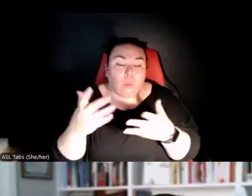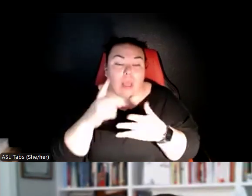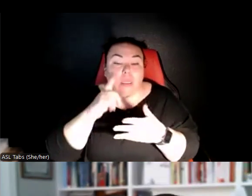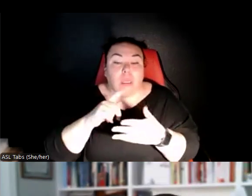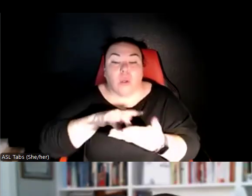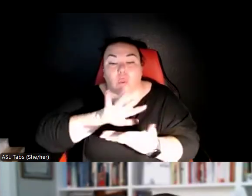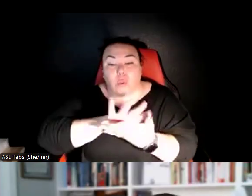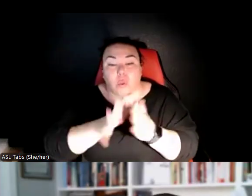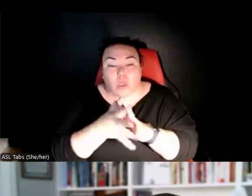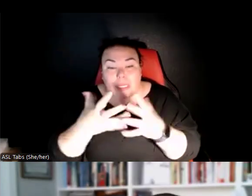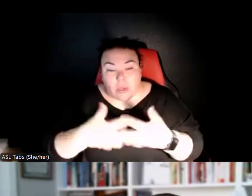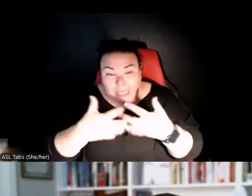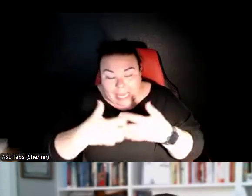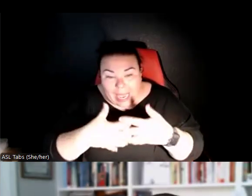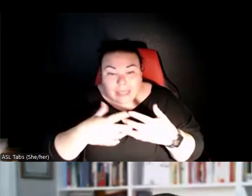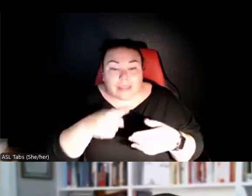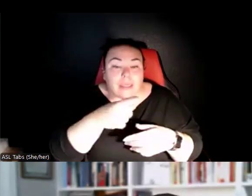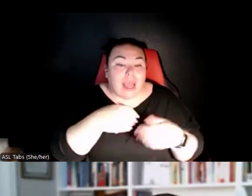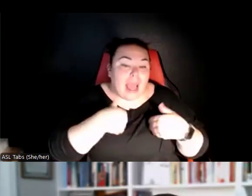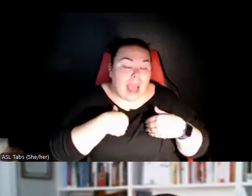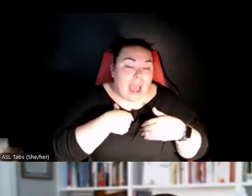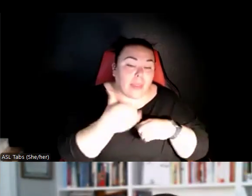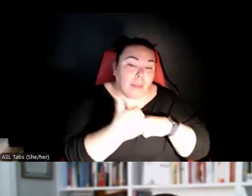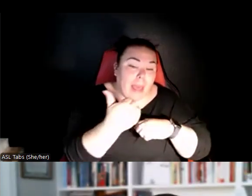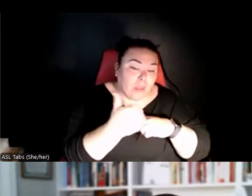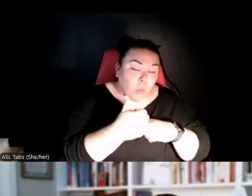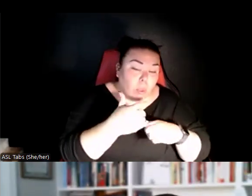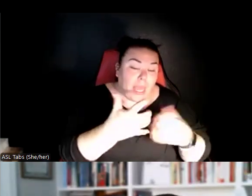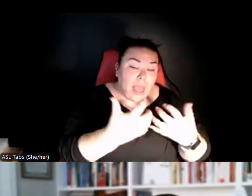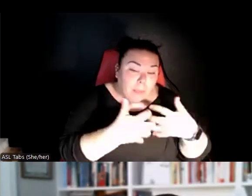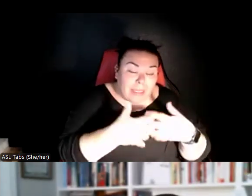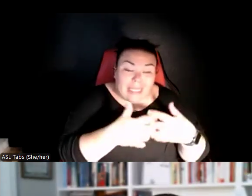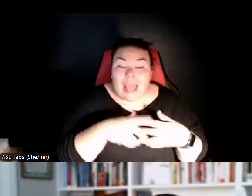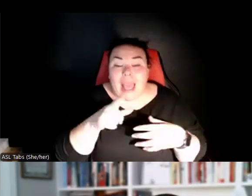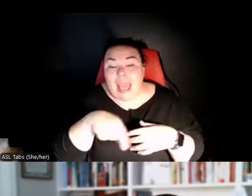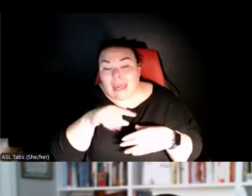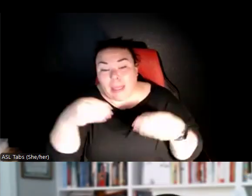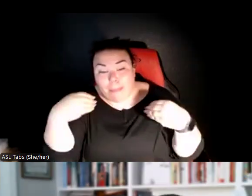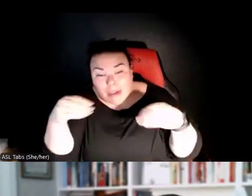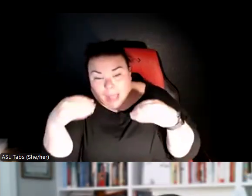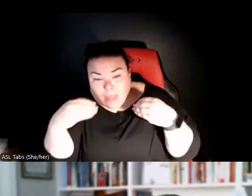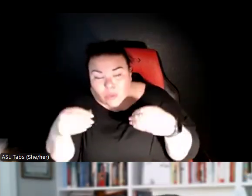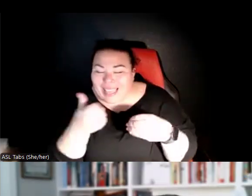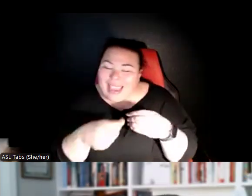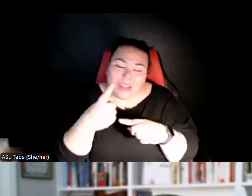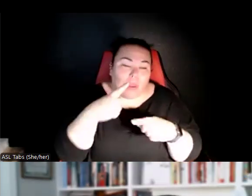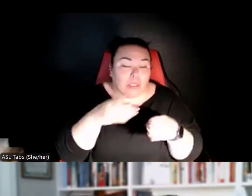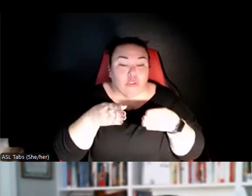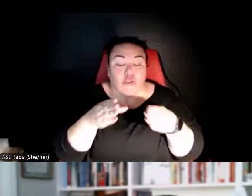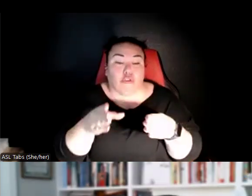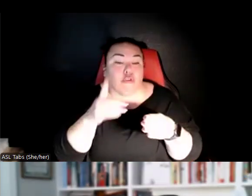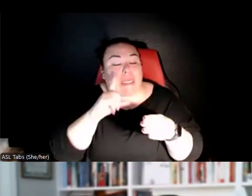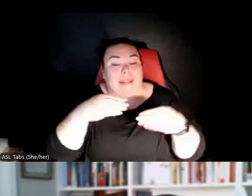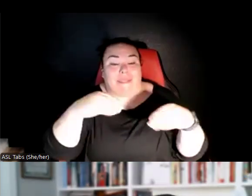called in the pan dulce shops. We called in the mercados. We called in any street vendors, anybody who could help us secure food that